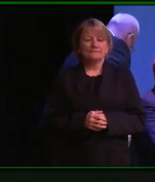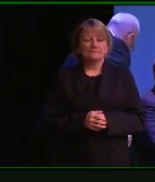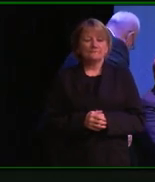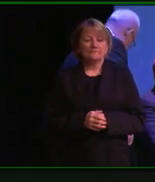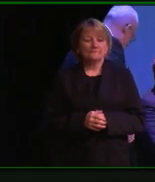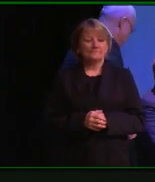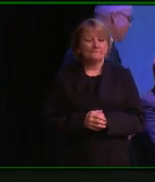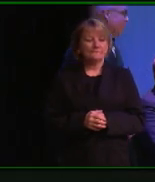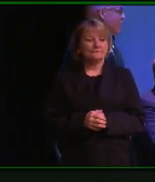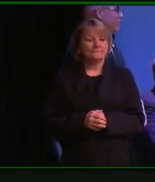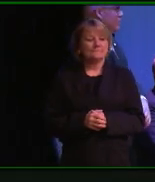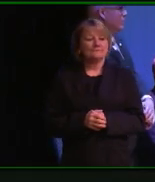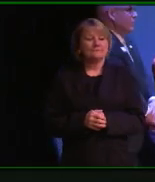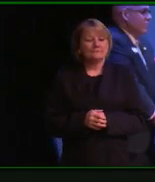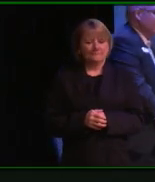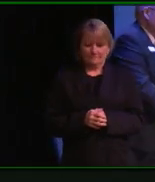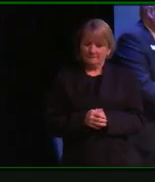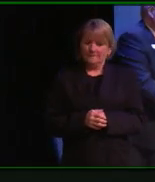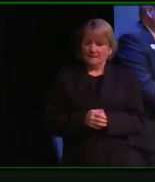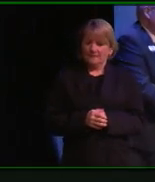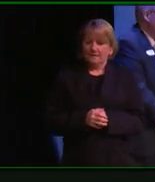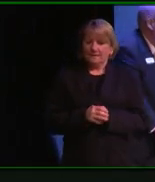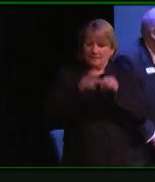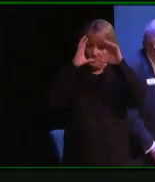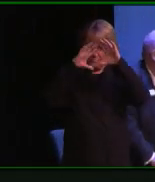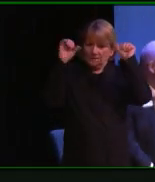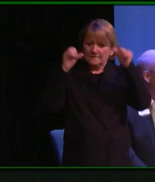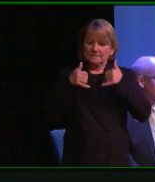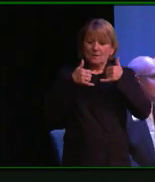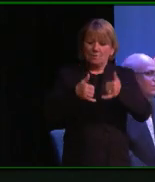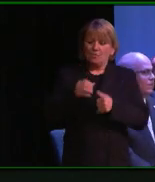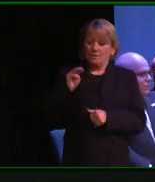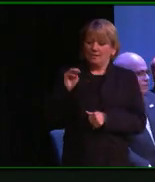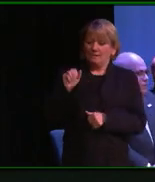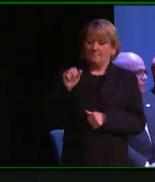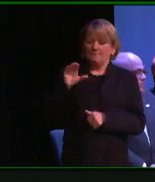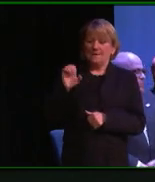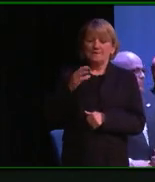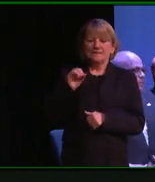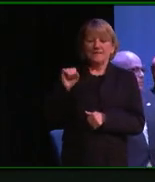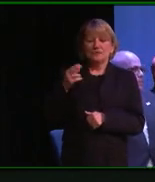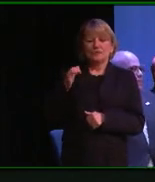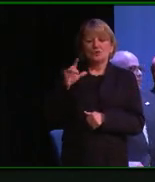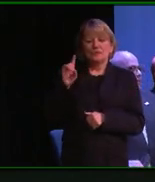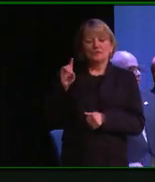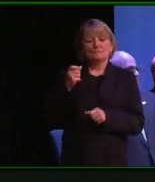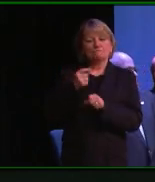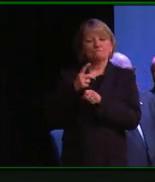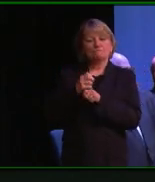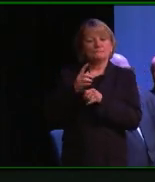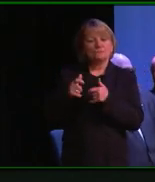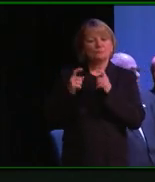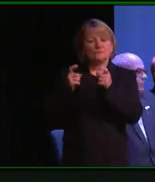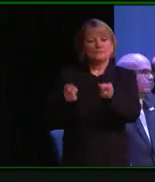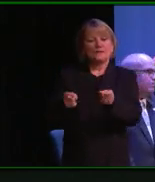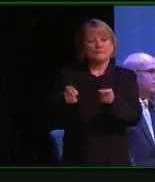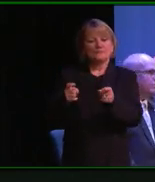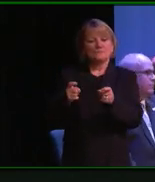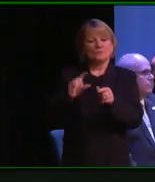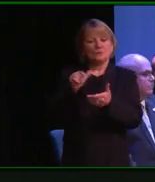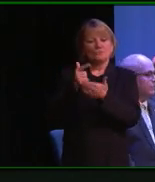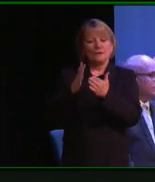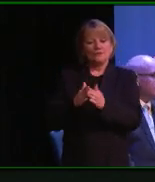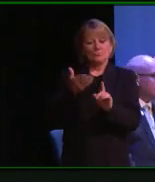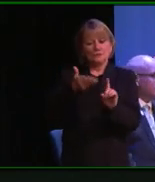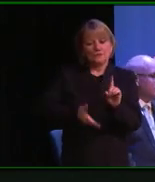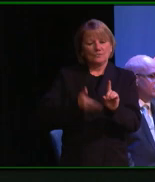Okay. Known as the President's Award, the Mace and Shield is presented each year to a graduate